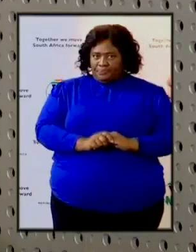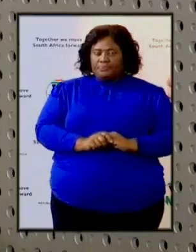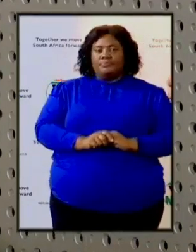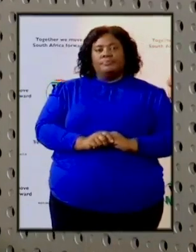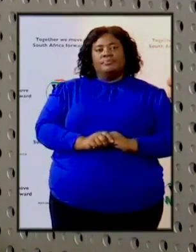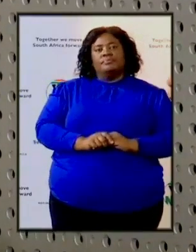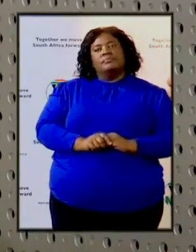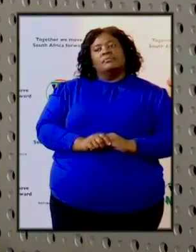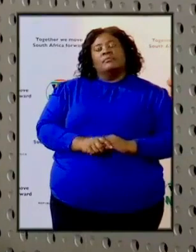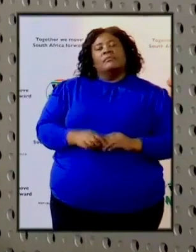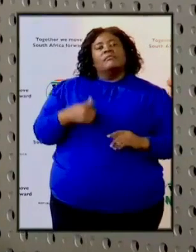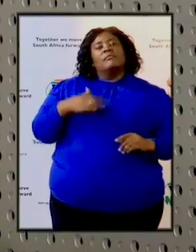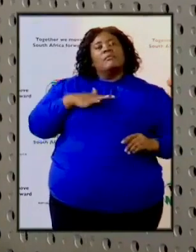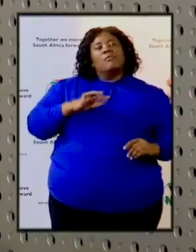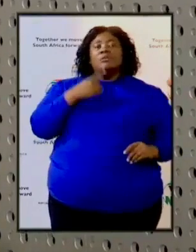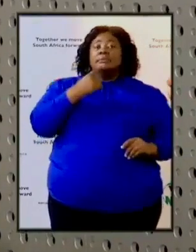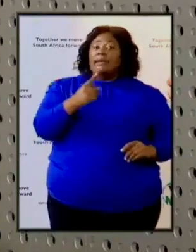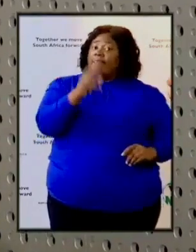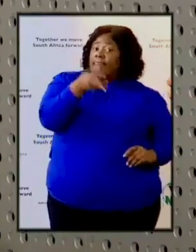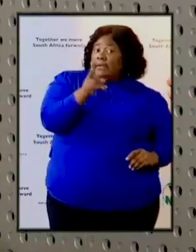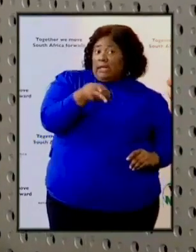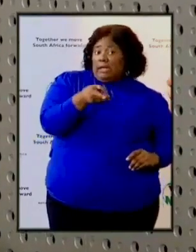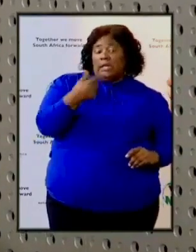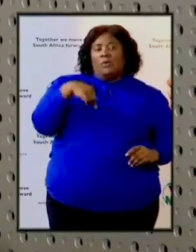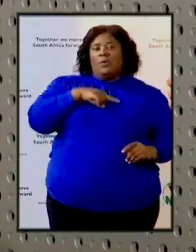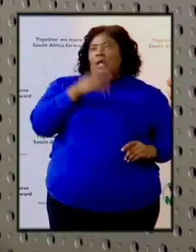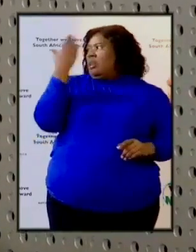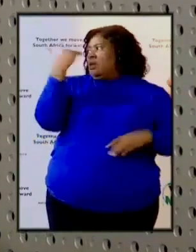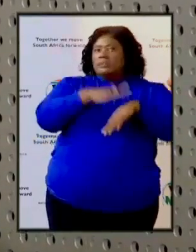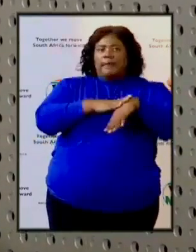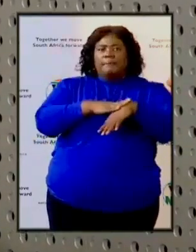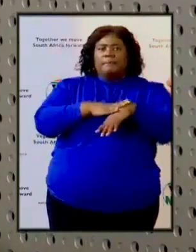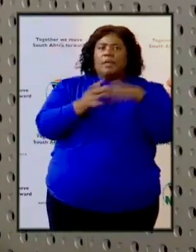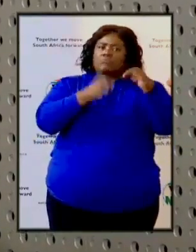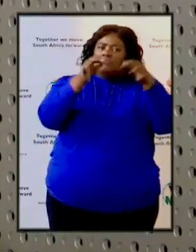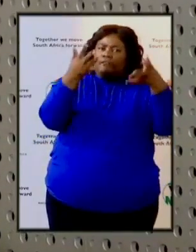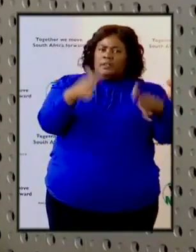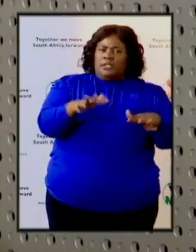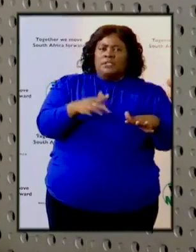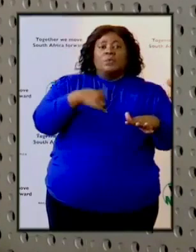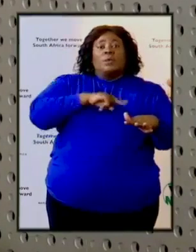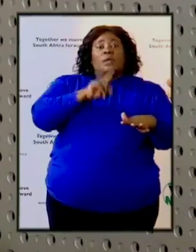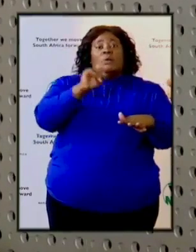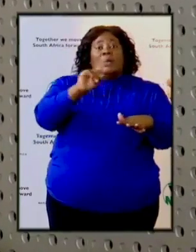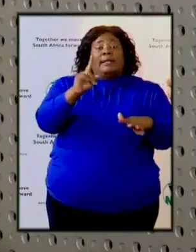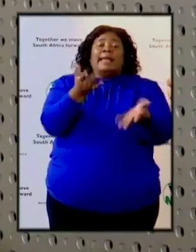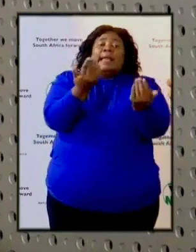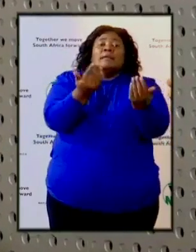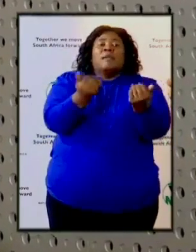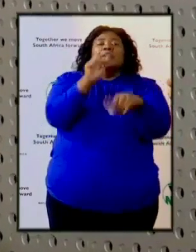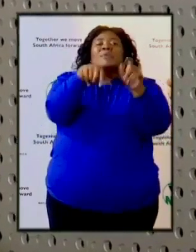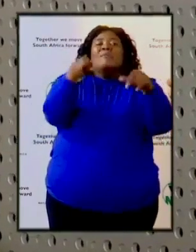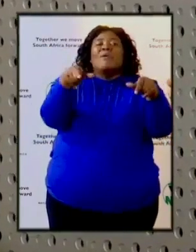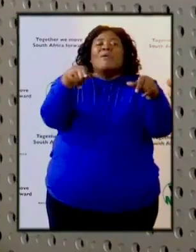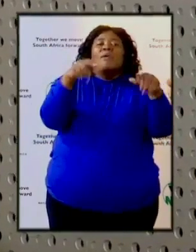Let me just say that, again, as we said last time, we still expect everyone to be at